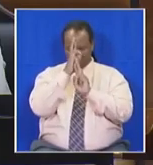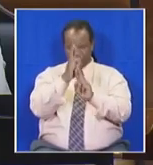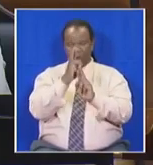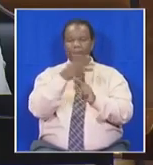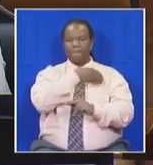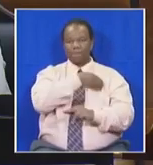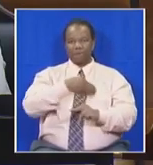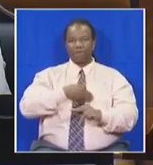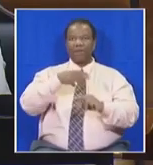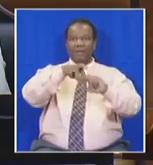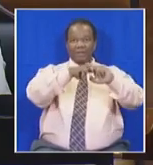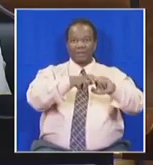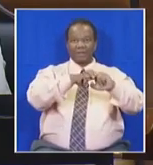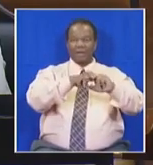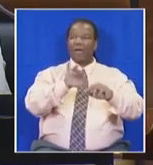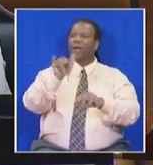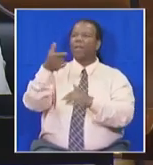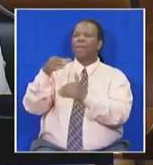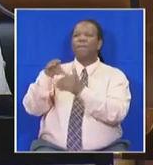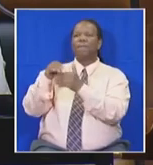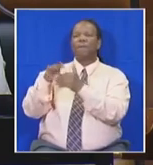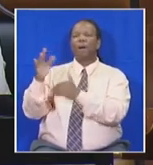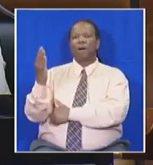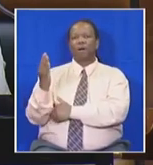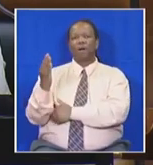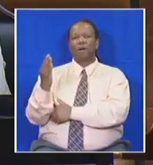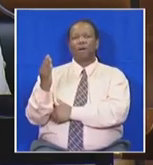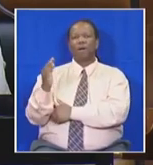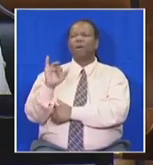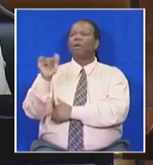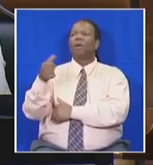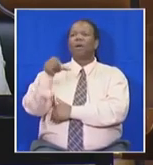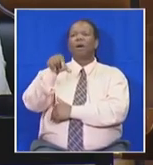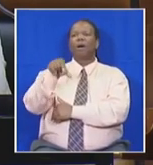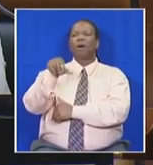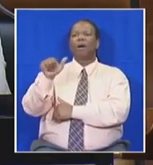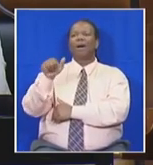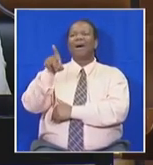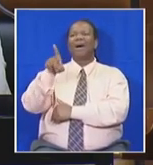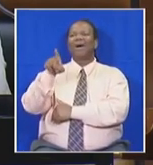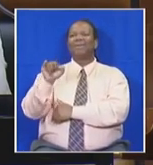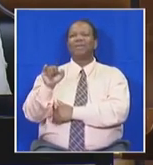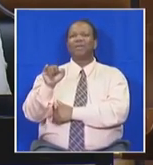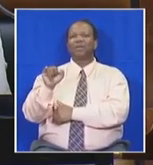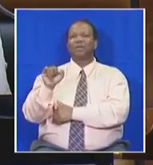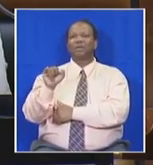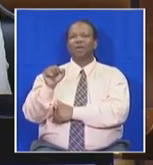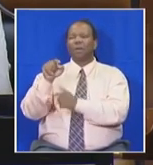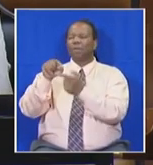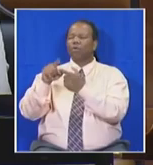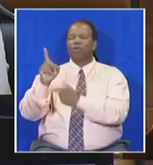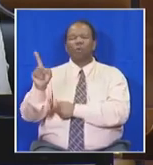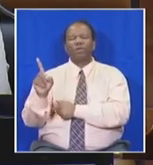seat. Honorable Gardee. Sit down, President. No. Honorable Gardee, Thank you are on a point of order. What is your point